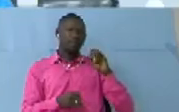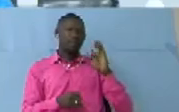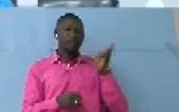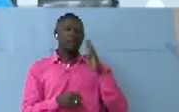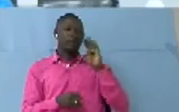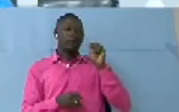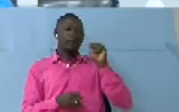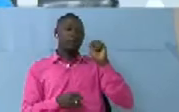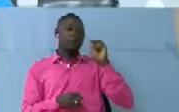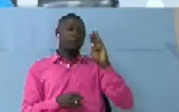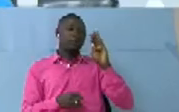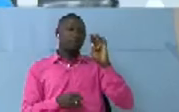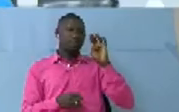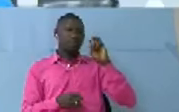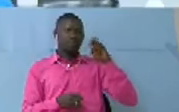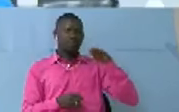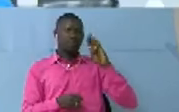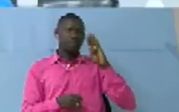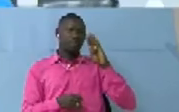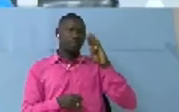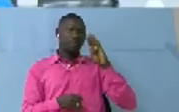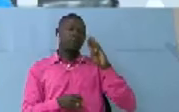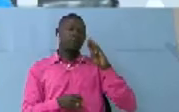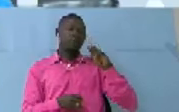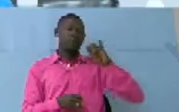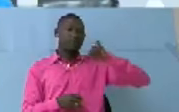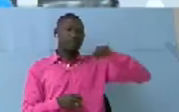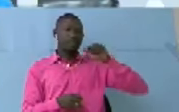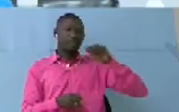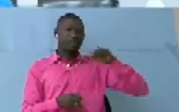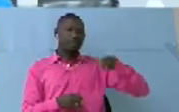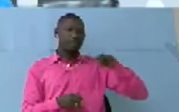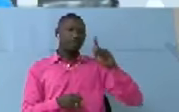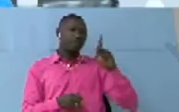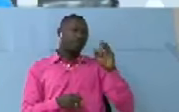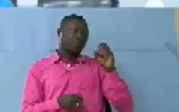Sise. Moture. Moture.